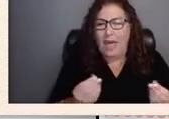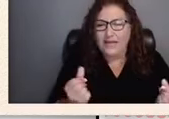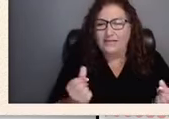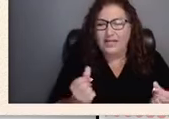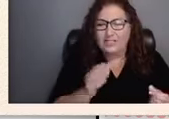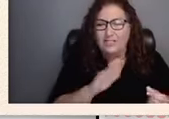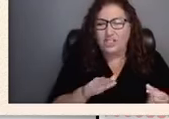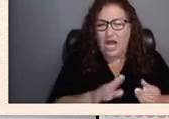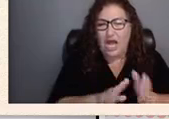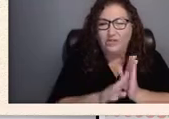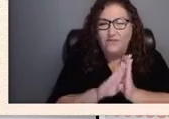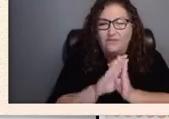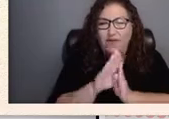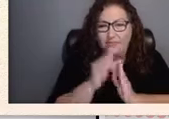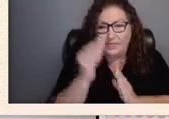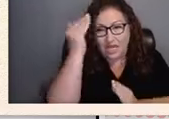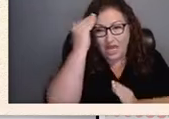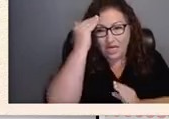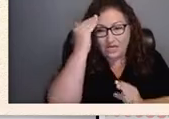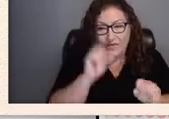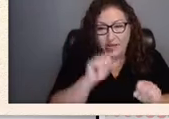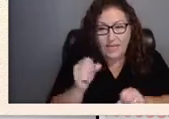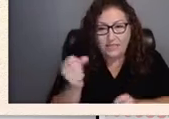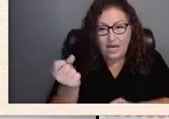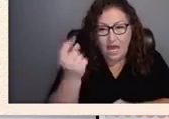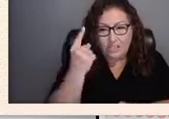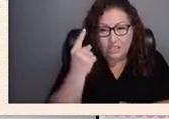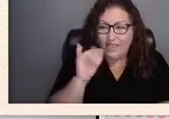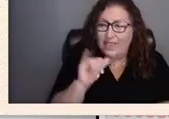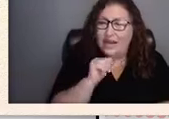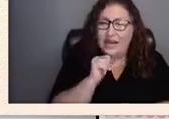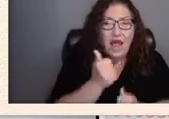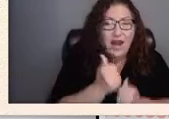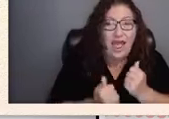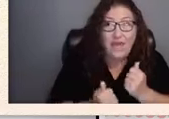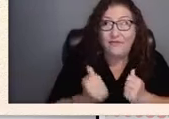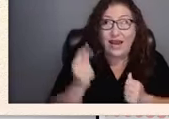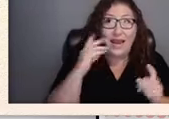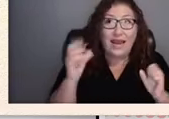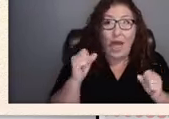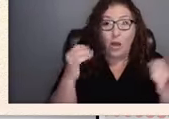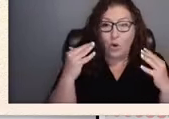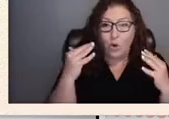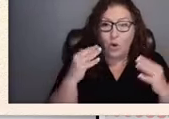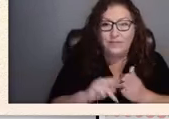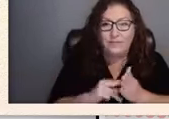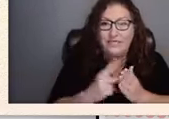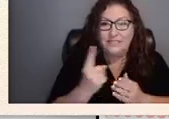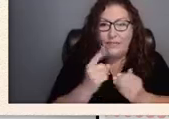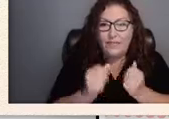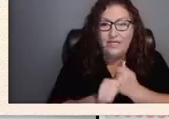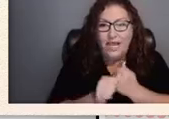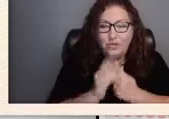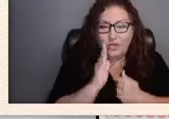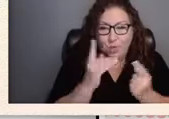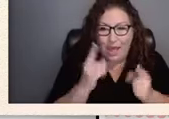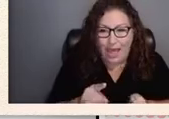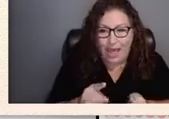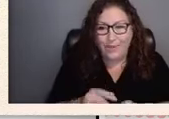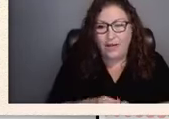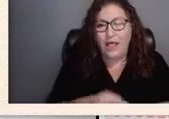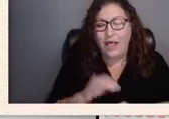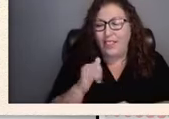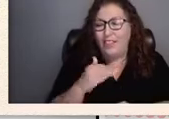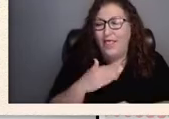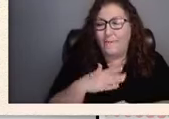cognitive capacity to understand that not every loud noise means something dangerous is about to happen, that my caregiver will come